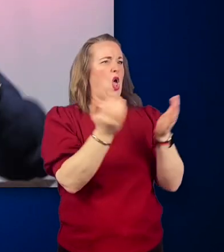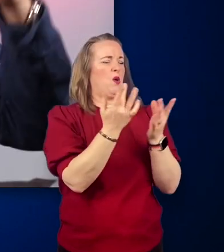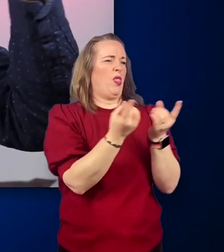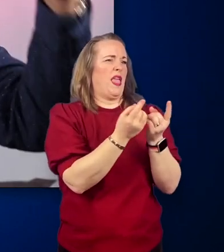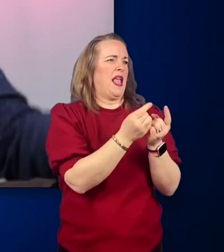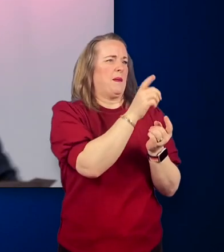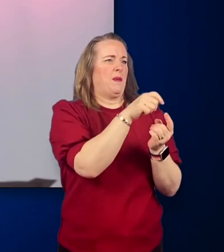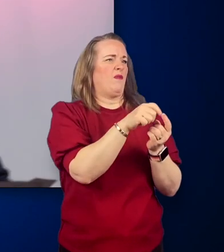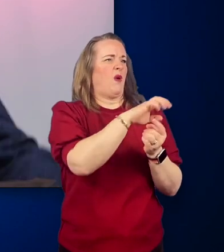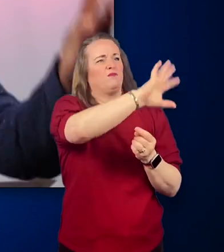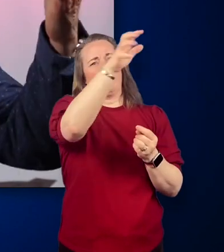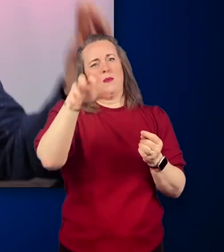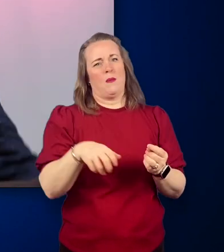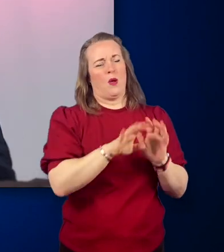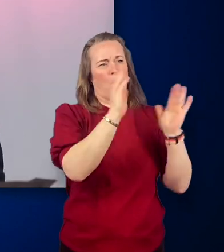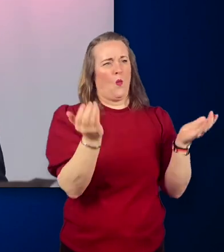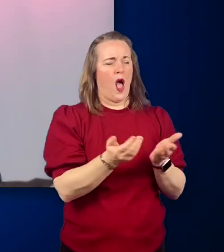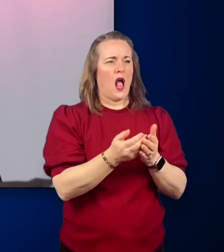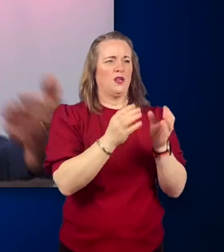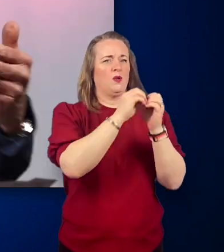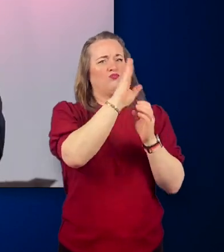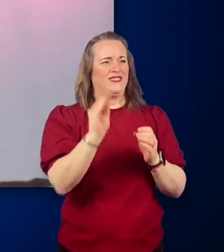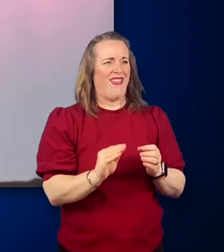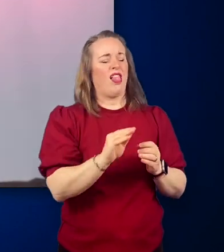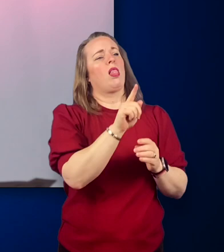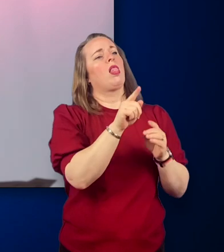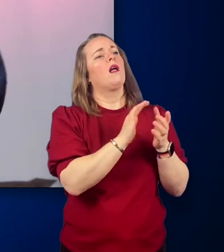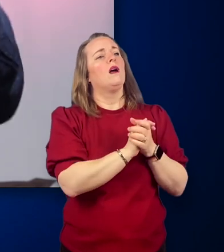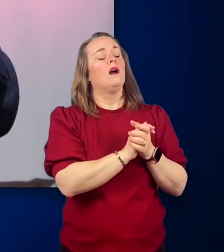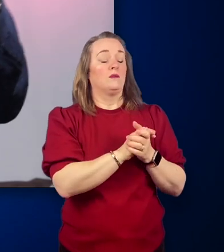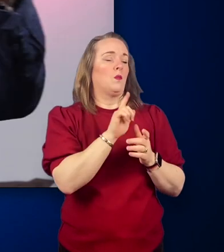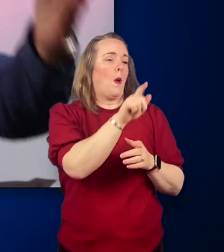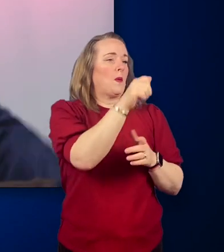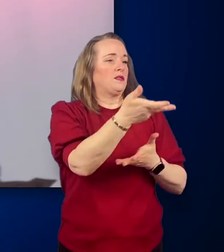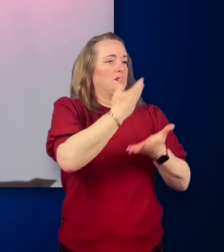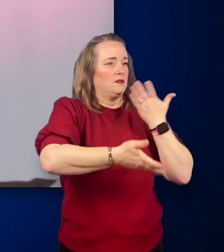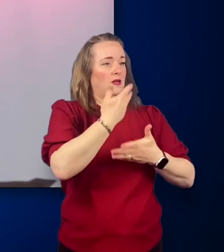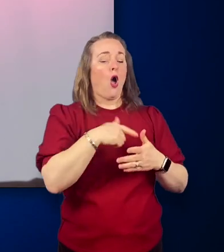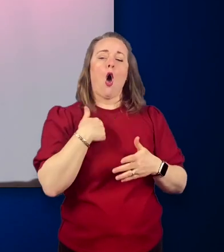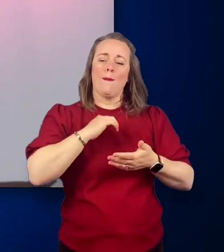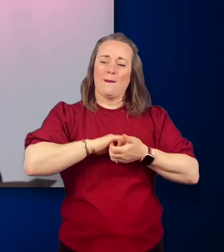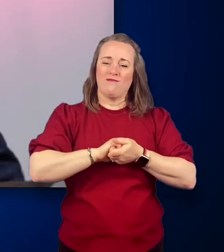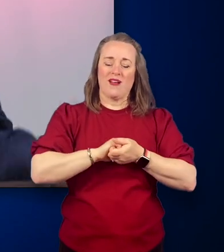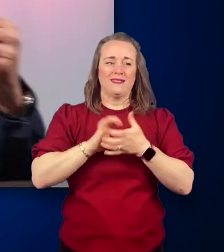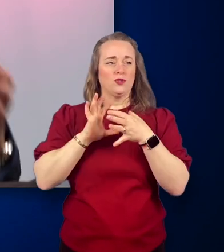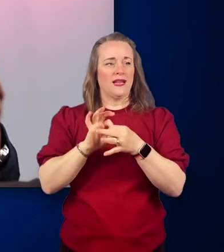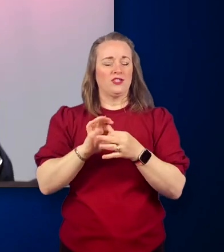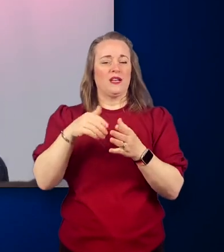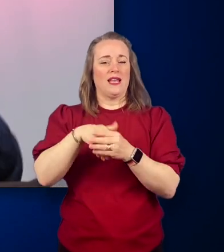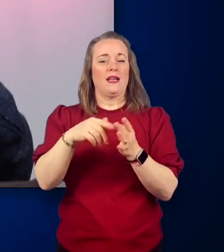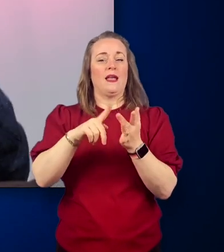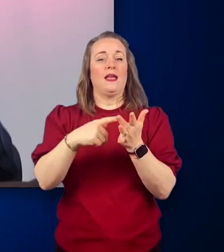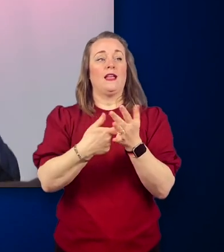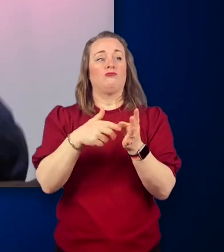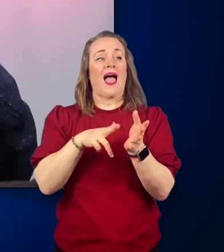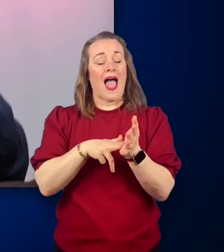of the world. And this guy in Switzerland told me a story of a friend that he'd heard who got a connection in Iran. And this